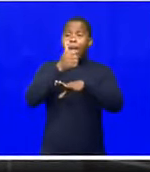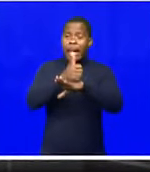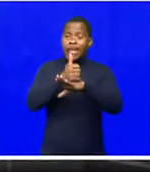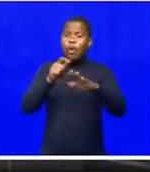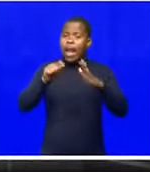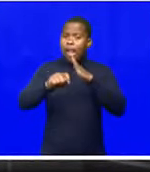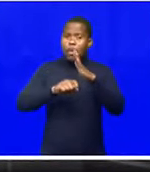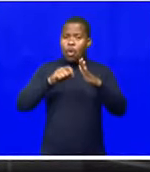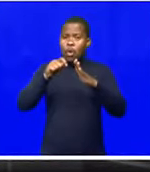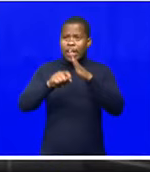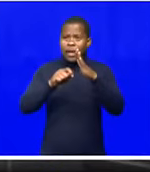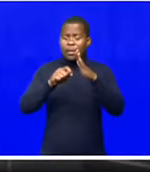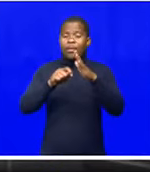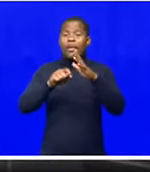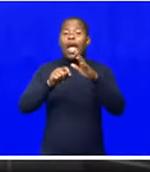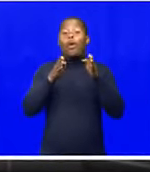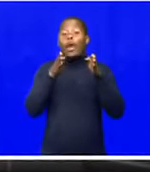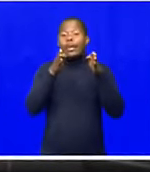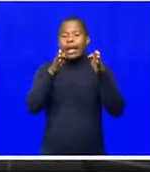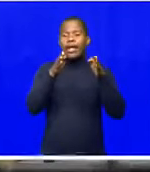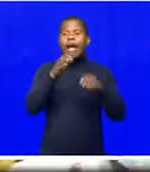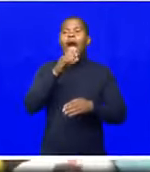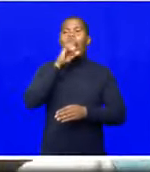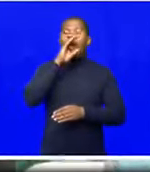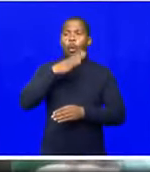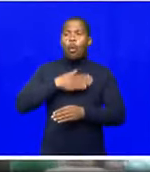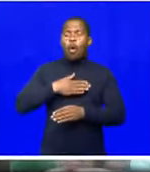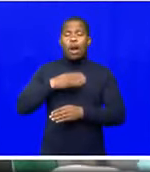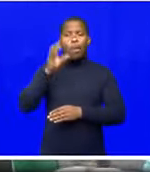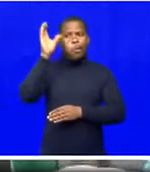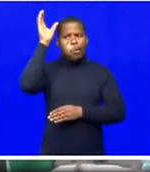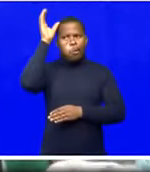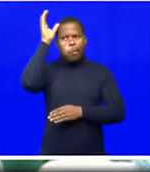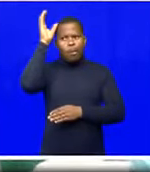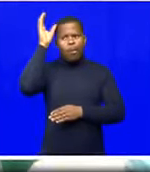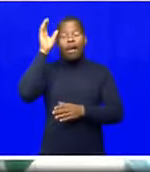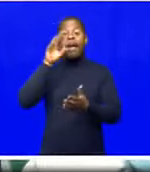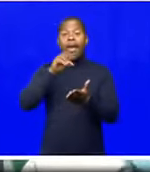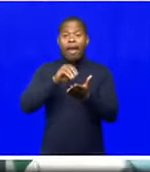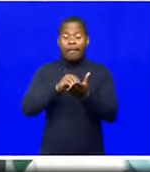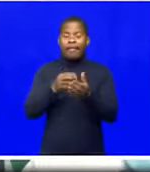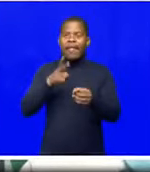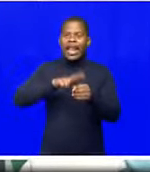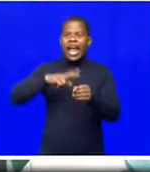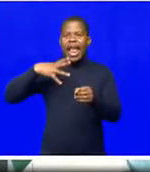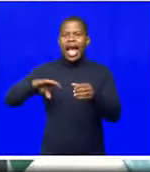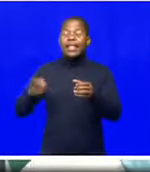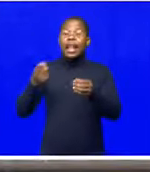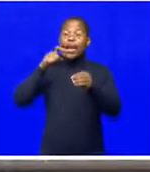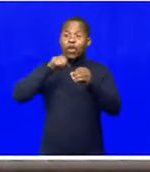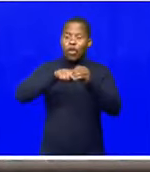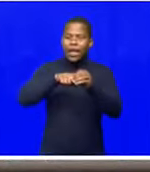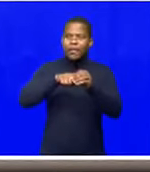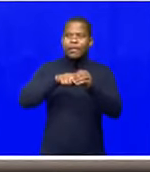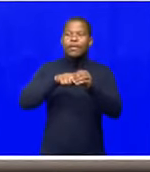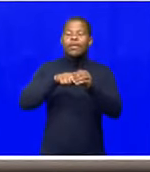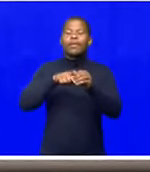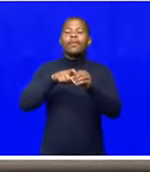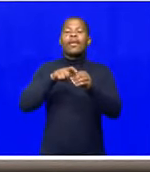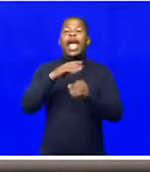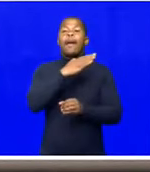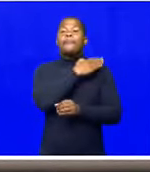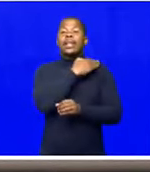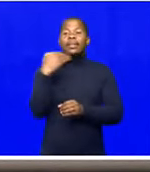on the issue of water and the history itself. Labanye labe bakhona kulo mcimbi yindvuna